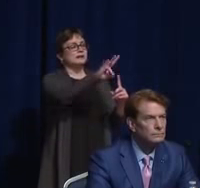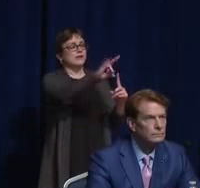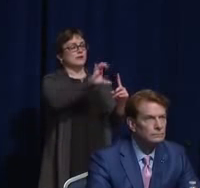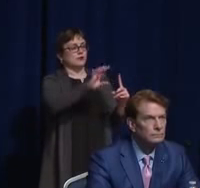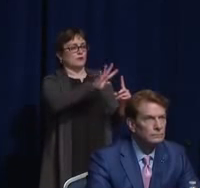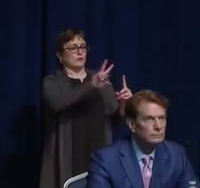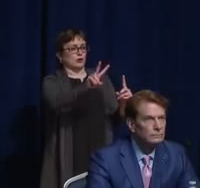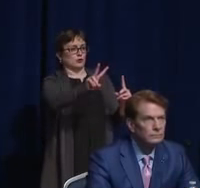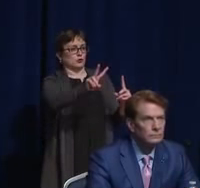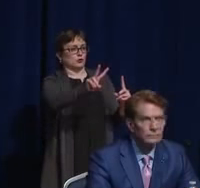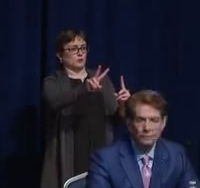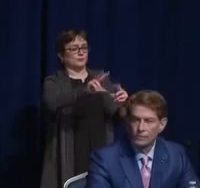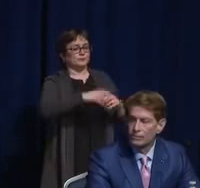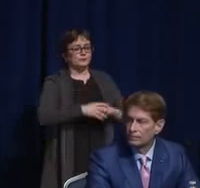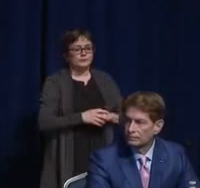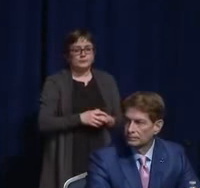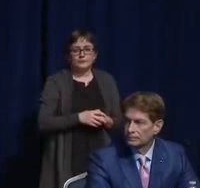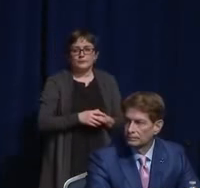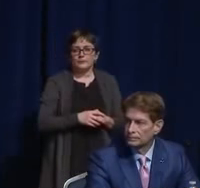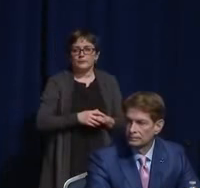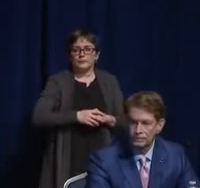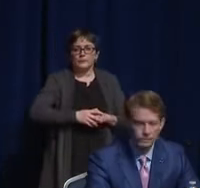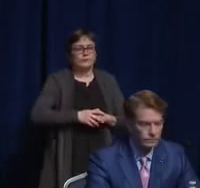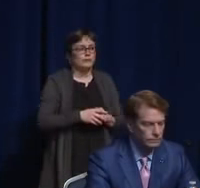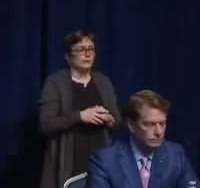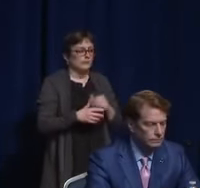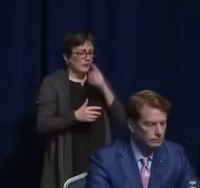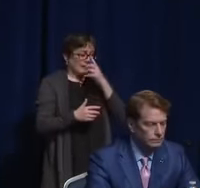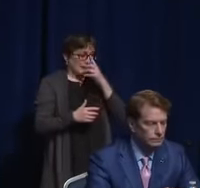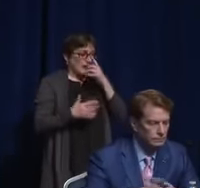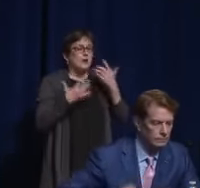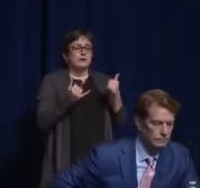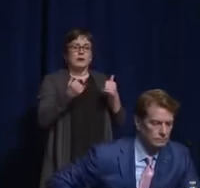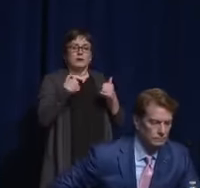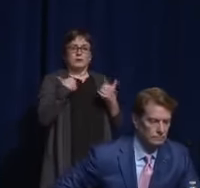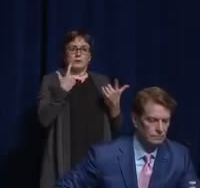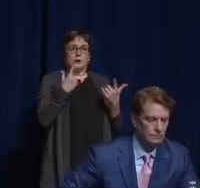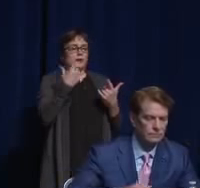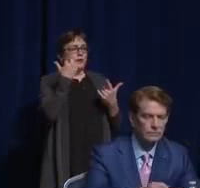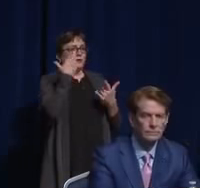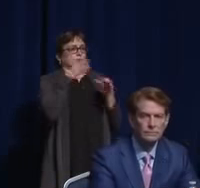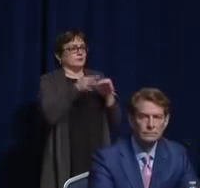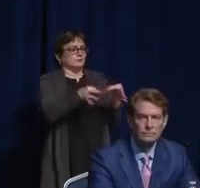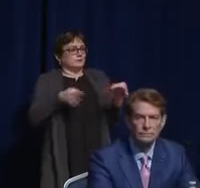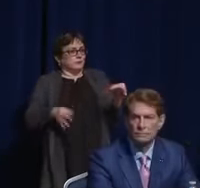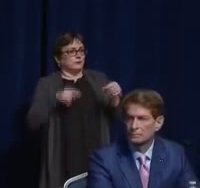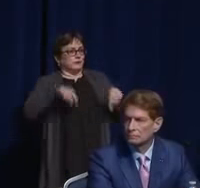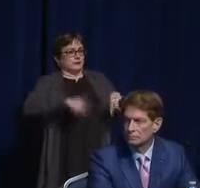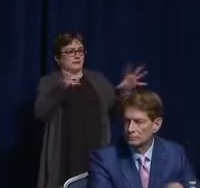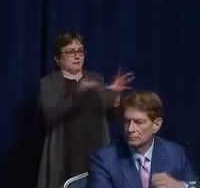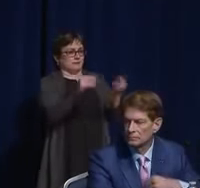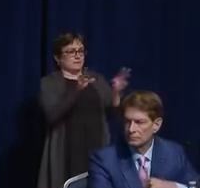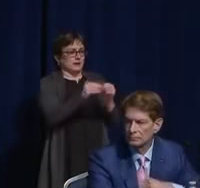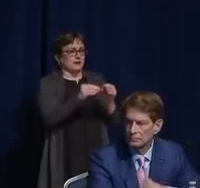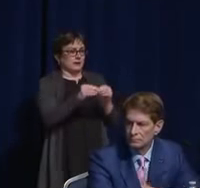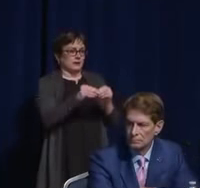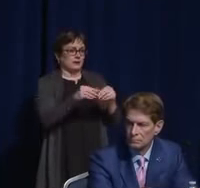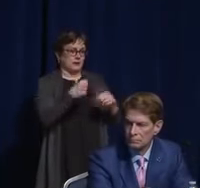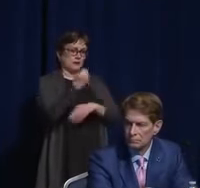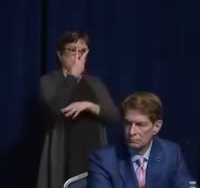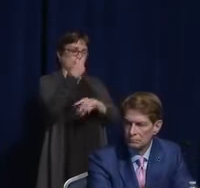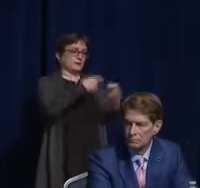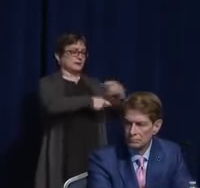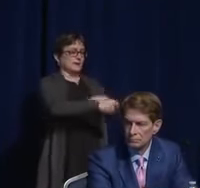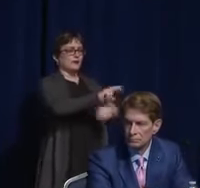that we have with the White House, we're doing this press gathering earlier in the day, which means it's a little bit